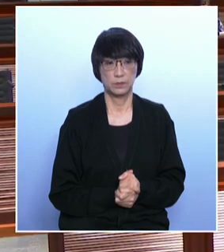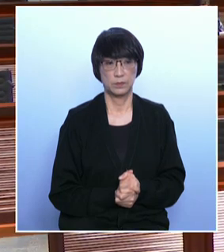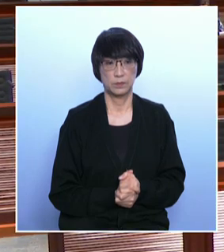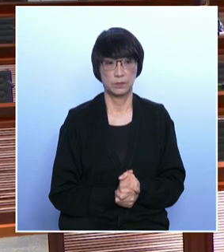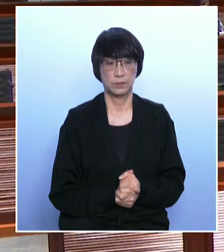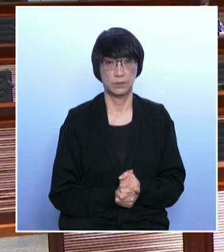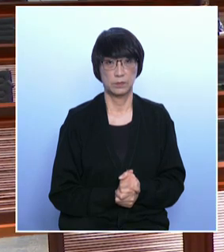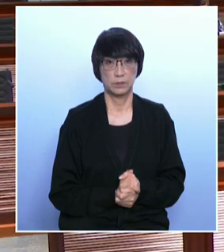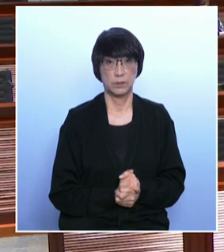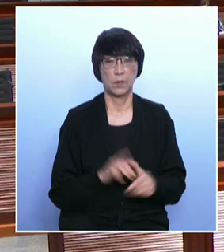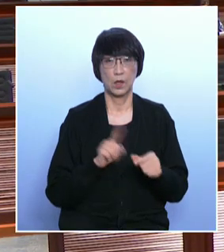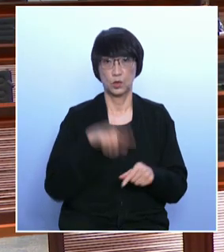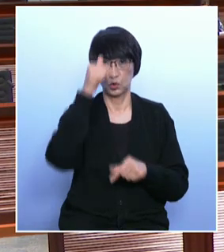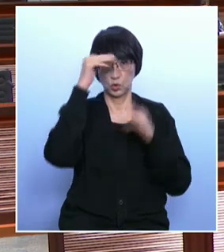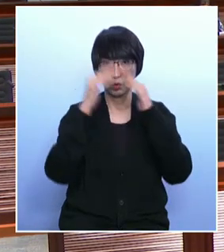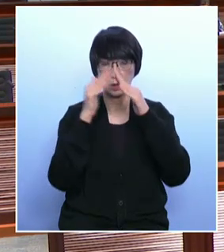CMH.